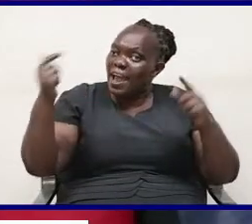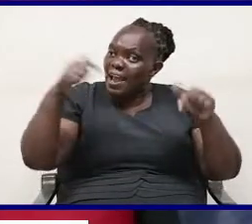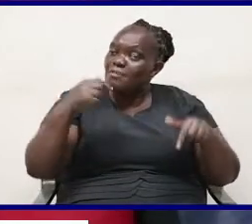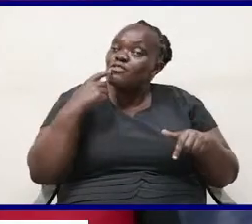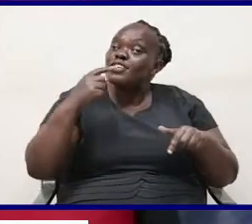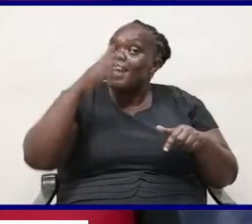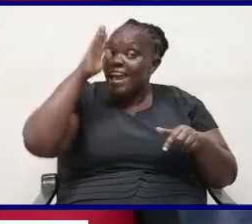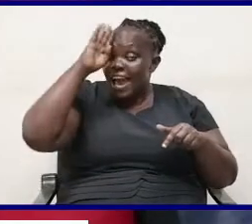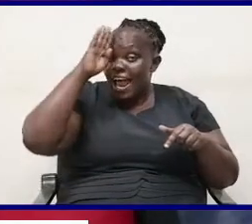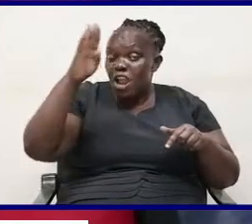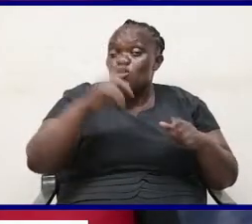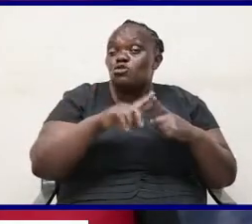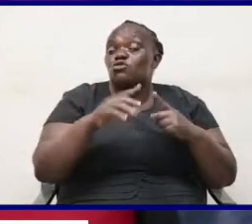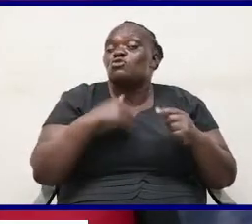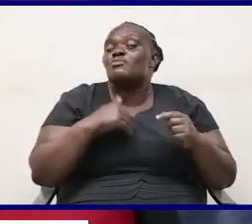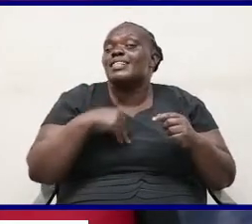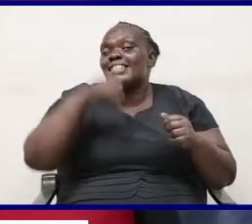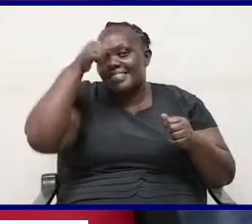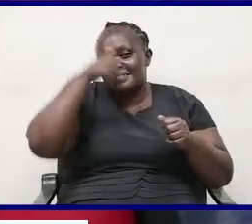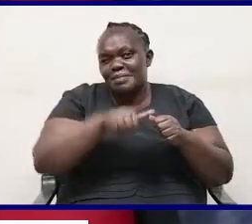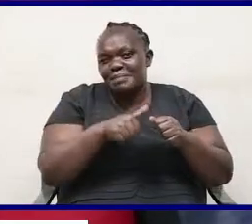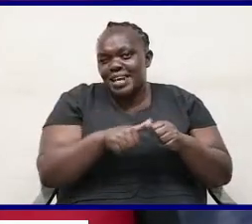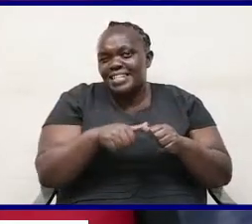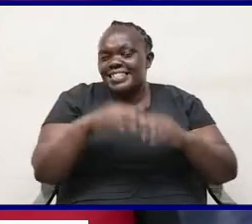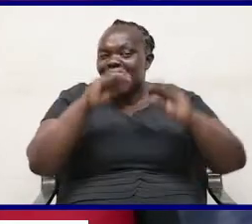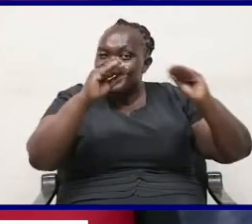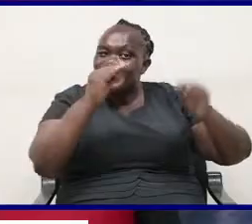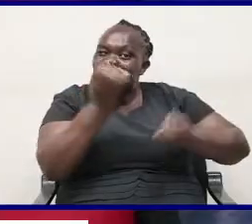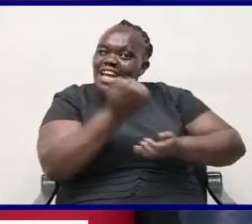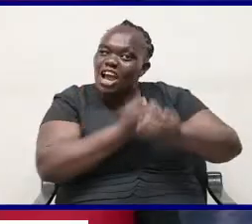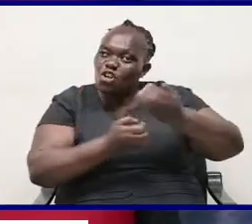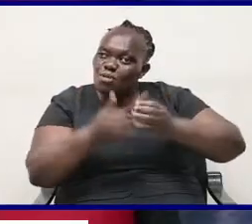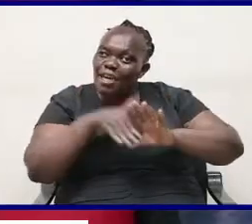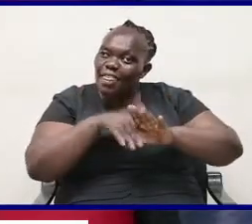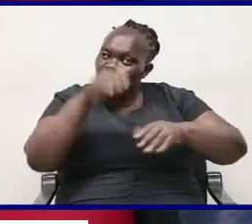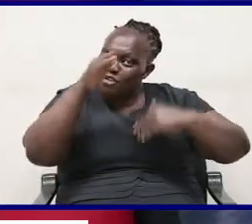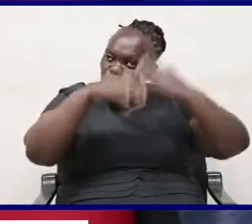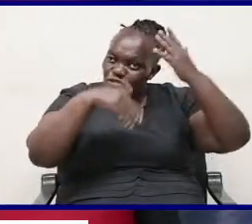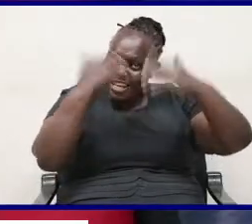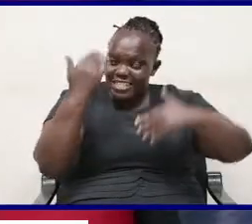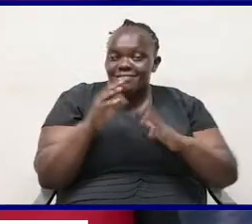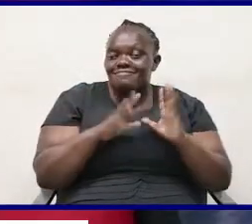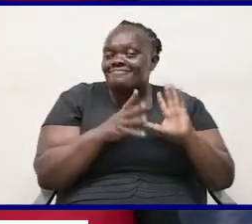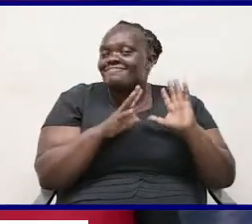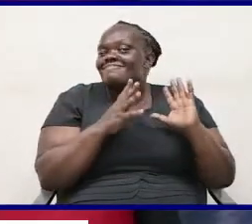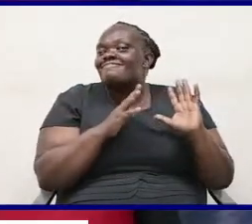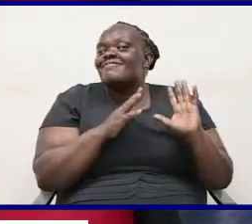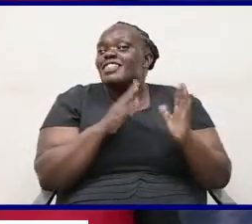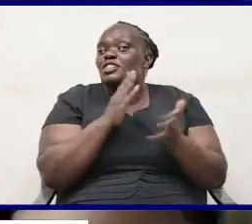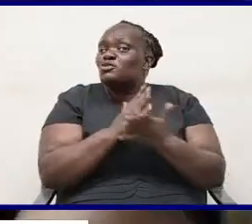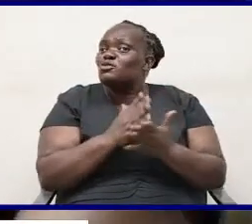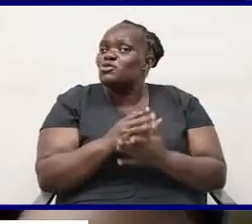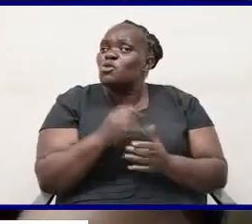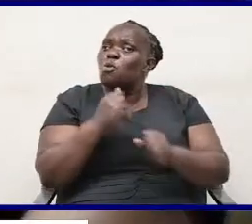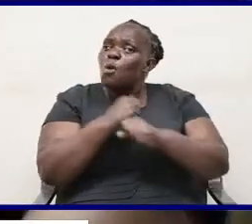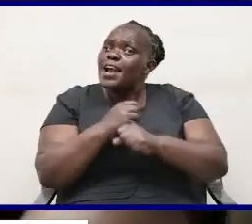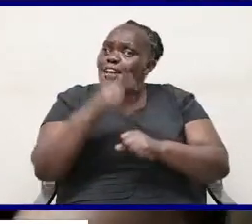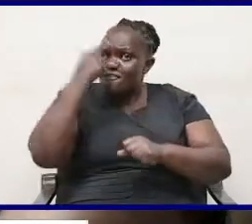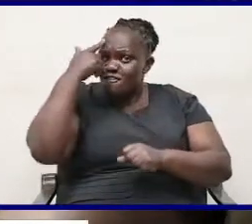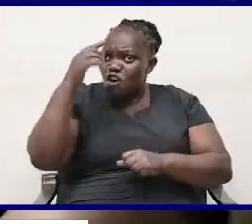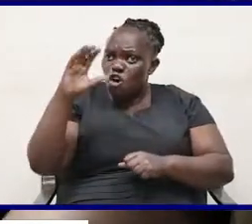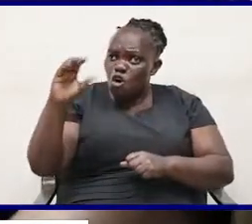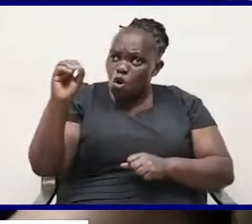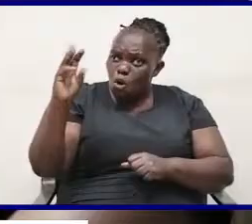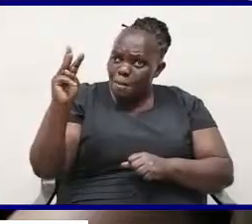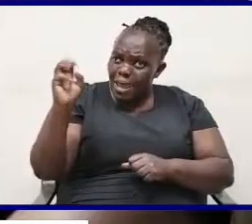came to say hello to me and reminded me that I taught her economics at the university. Makofi. And now working for Comesa. Now